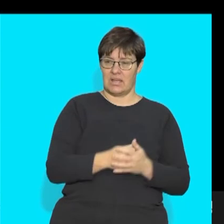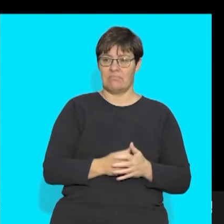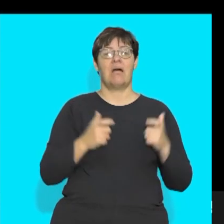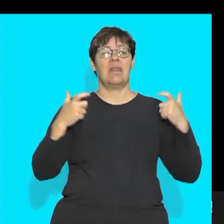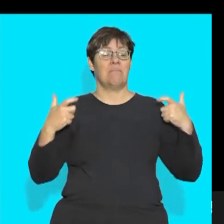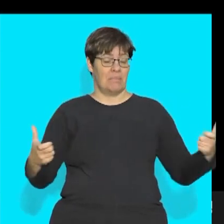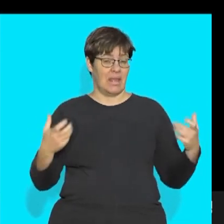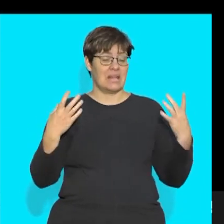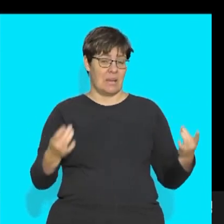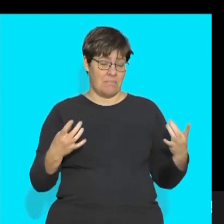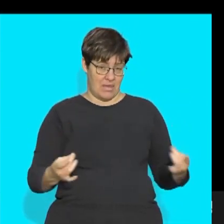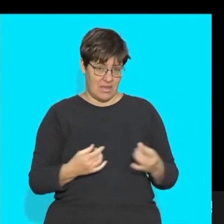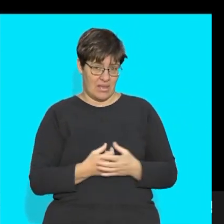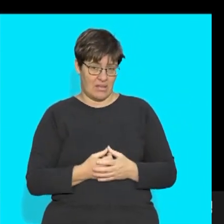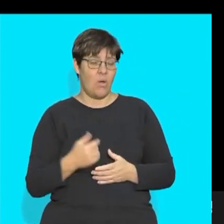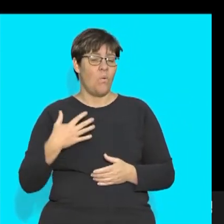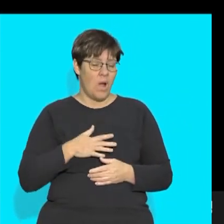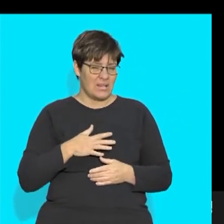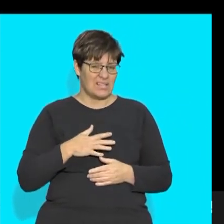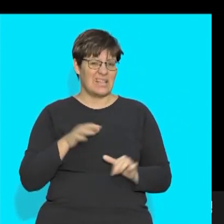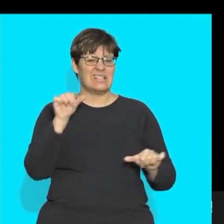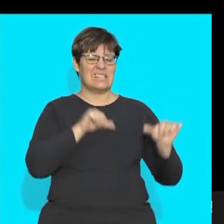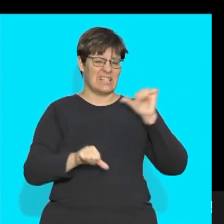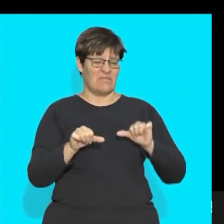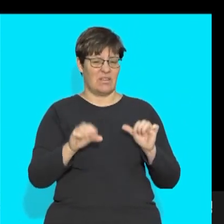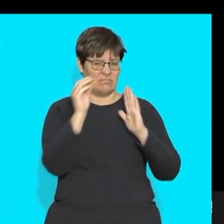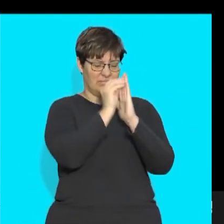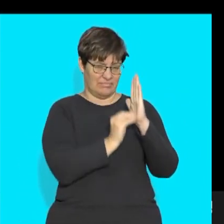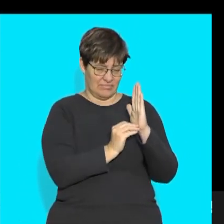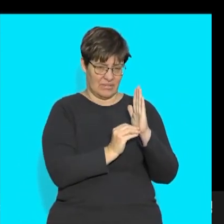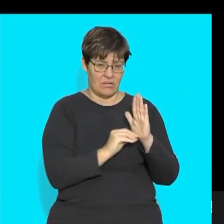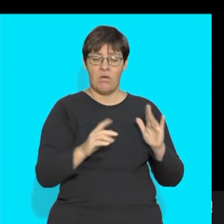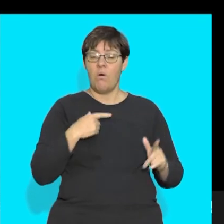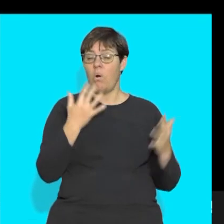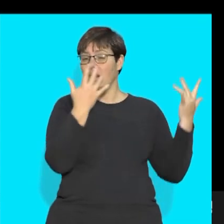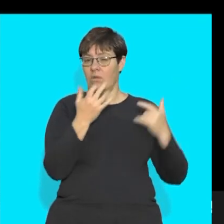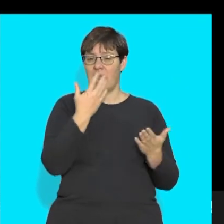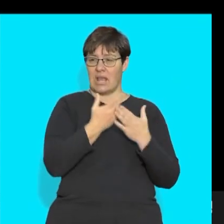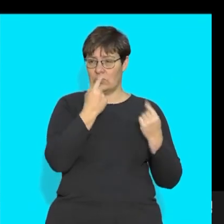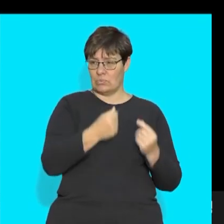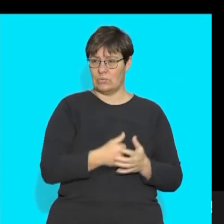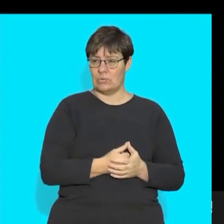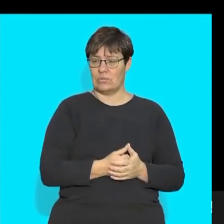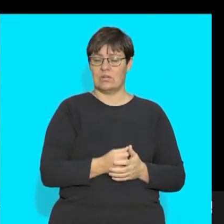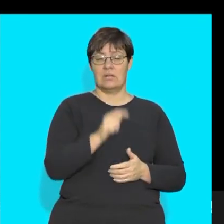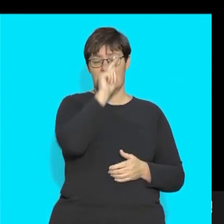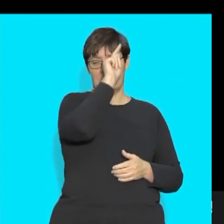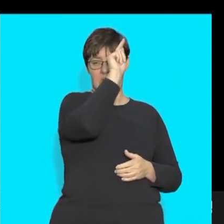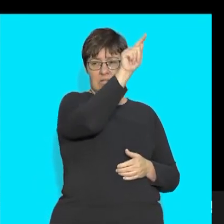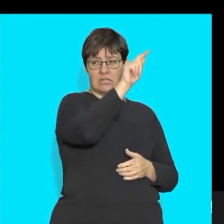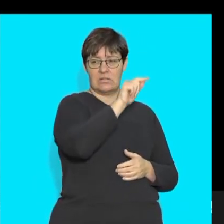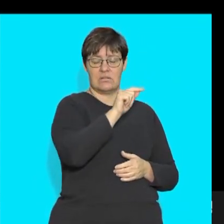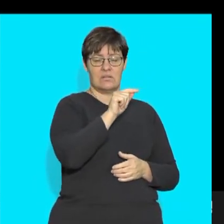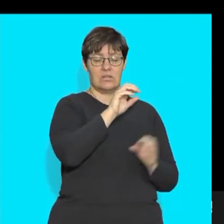Okay, now I get a big number. And what I want to do is I want to put this into scientific notation. All your calculators can do that.